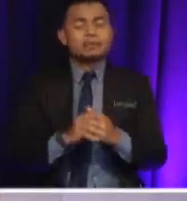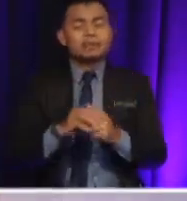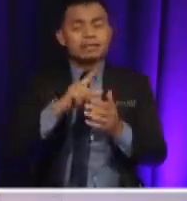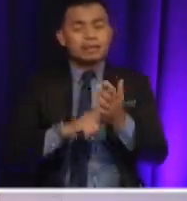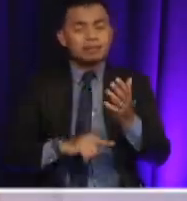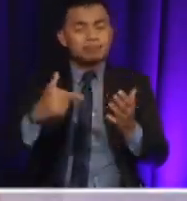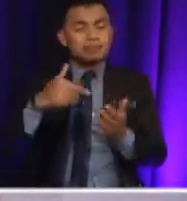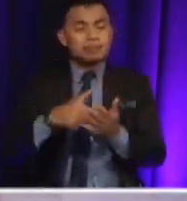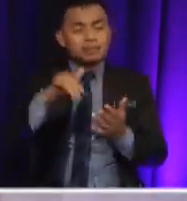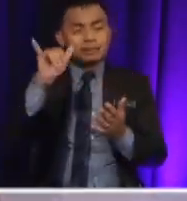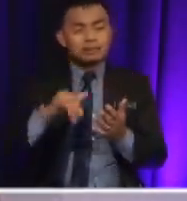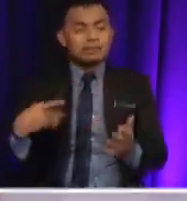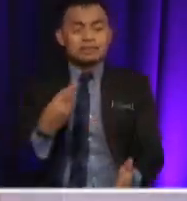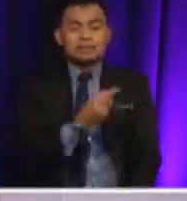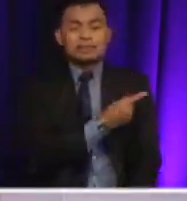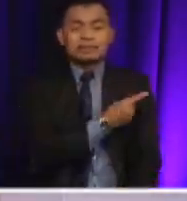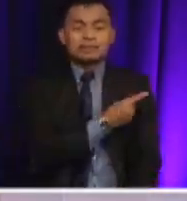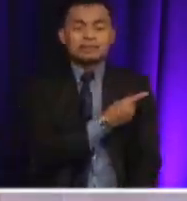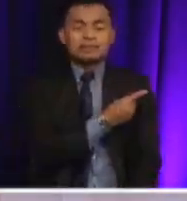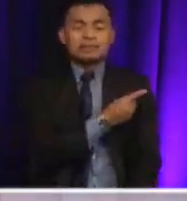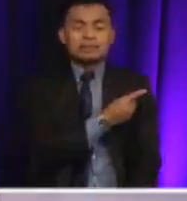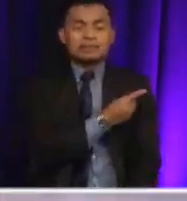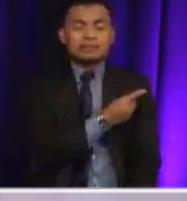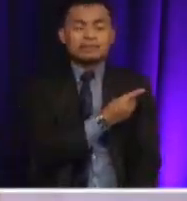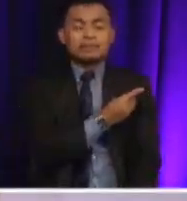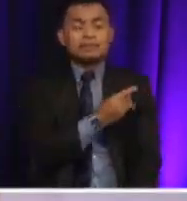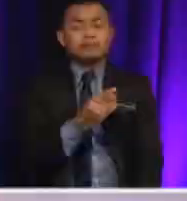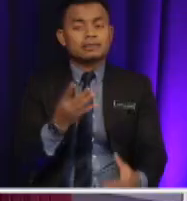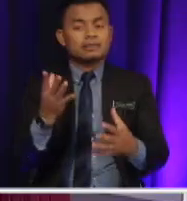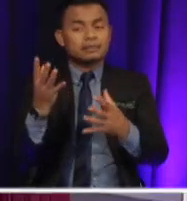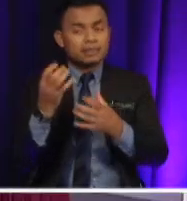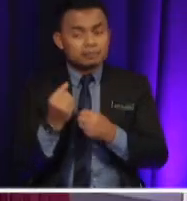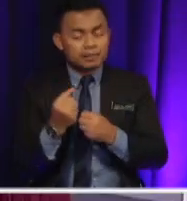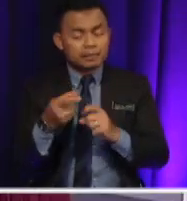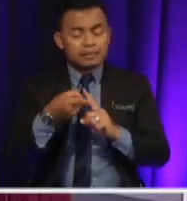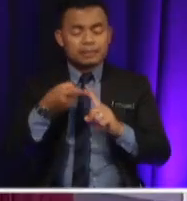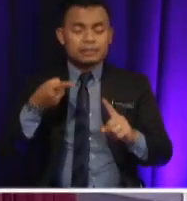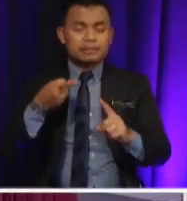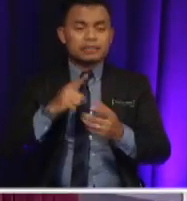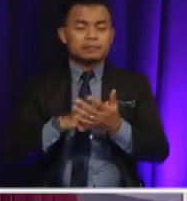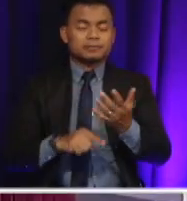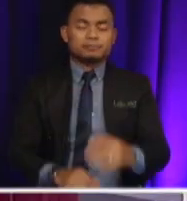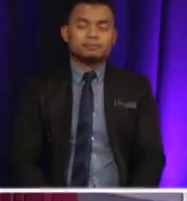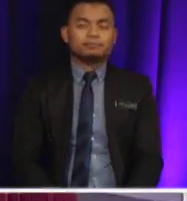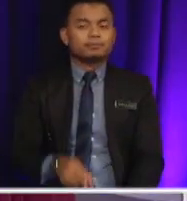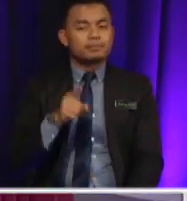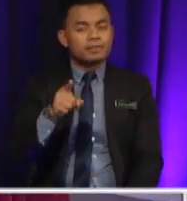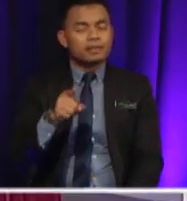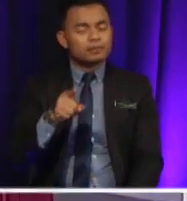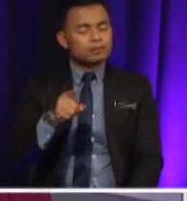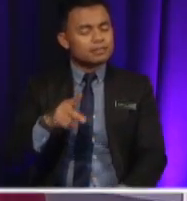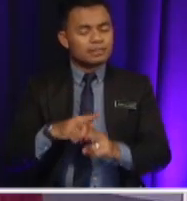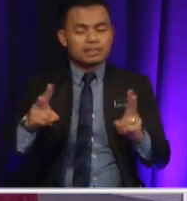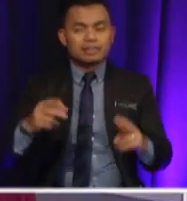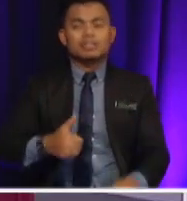pupils do? So how did I do? Please tell me. Tell feedback. You were wonderful, awesome, and if I